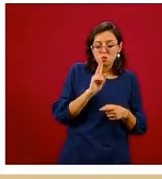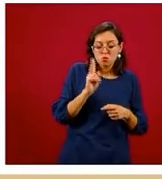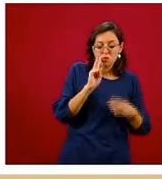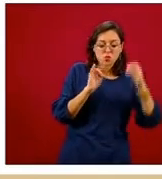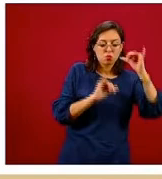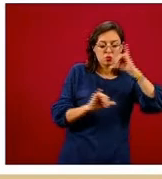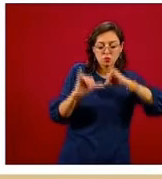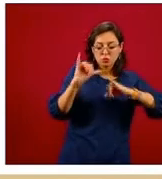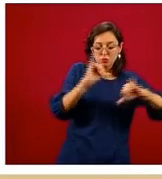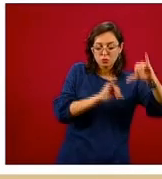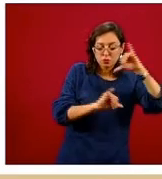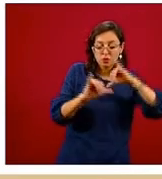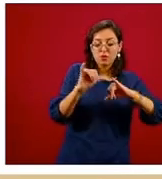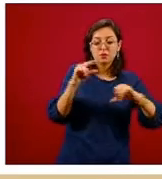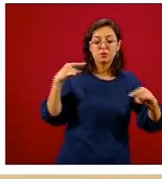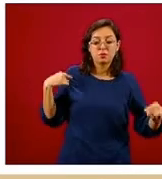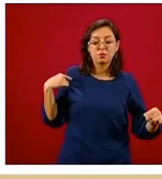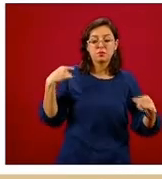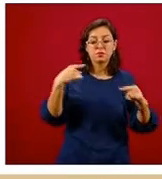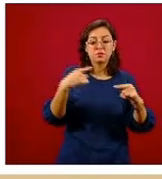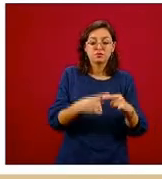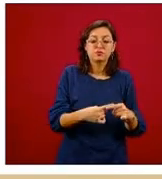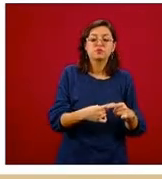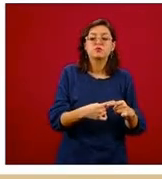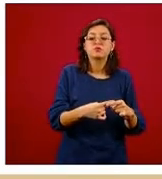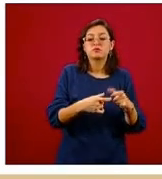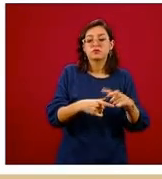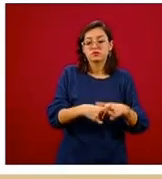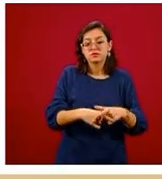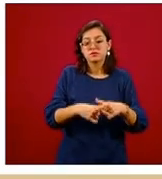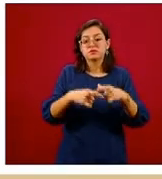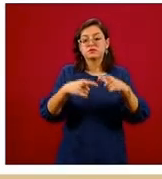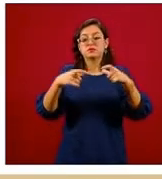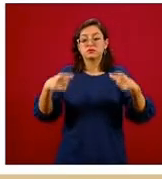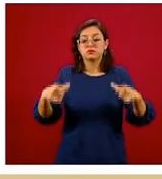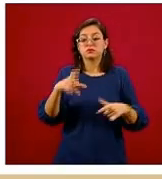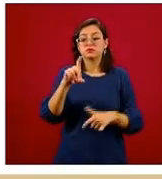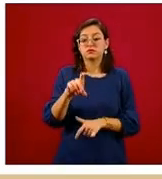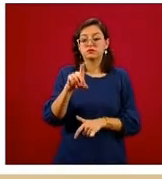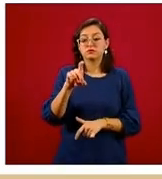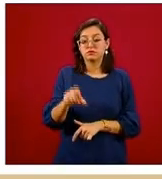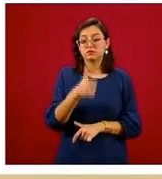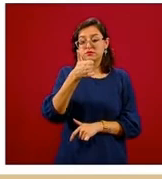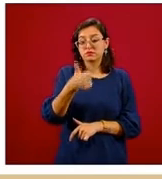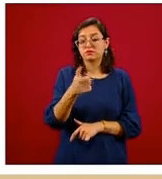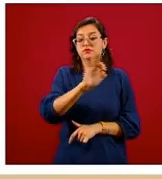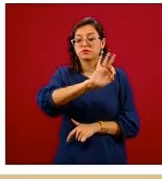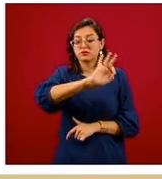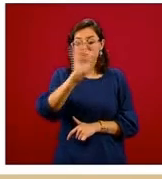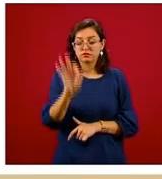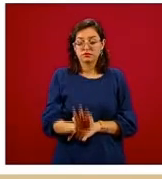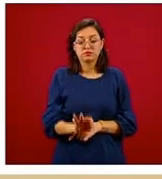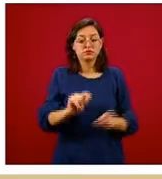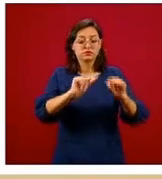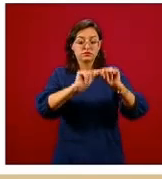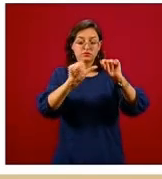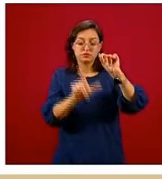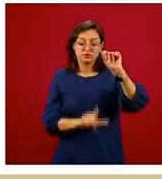in relation to the amount of tests that have also been taken, we see an increase up